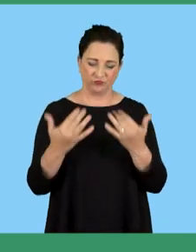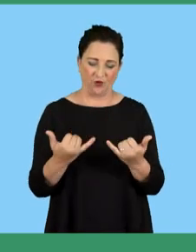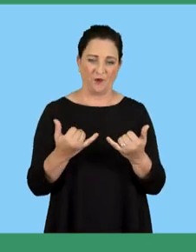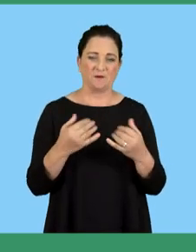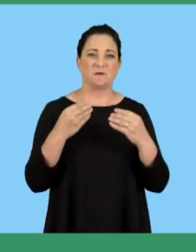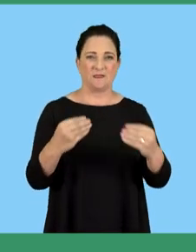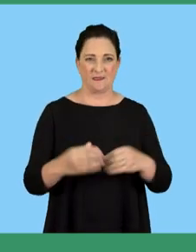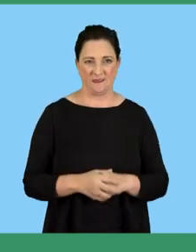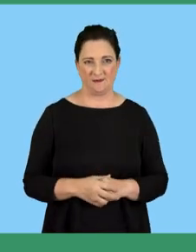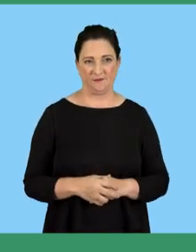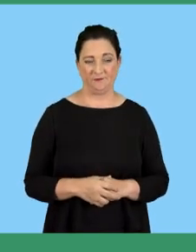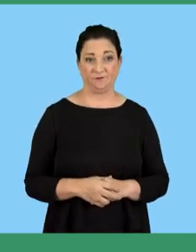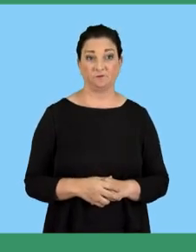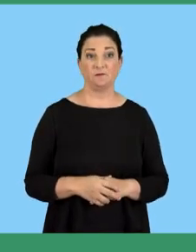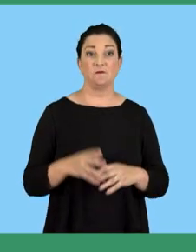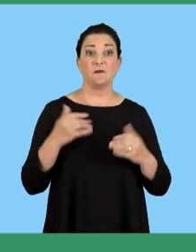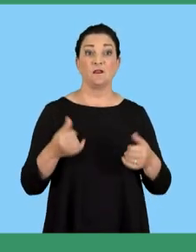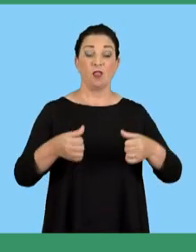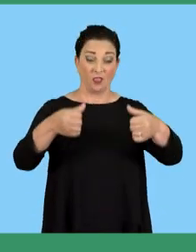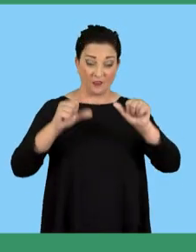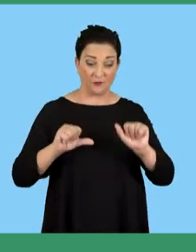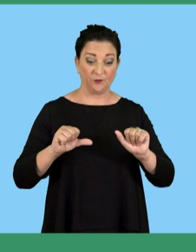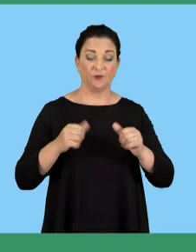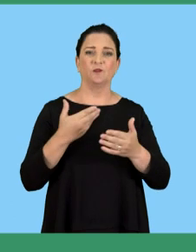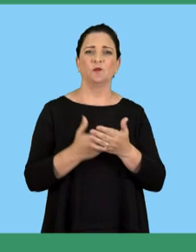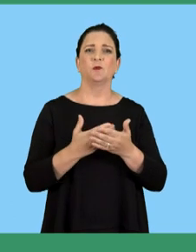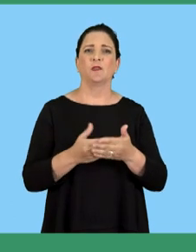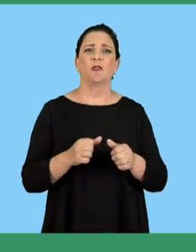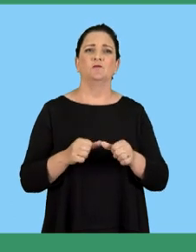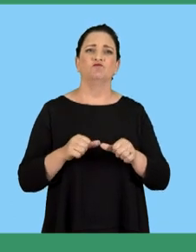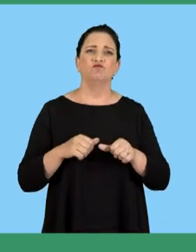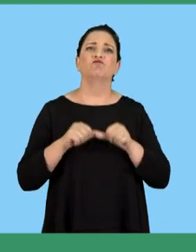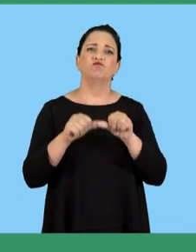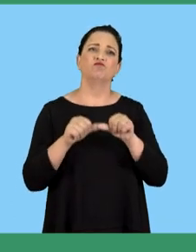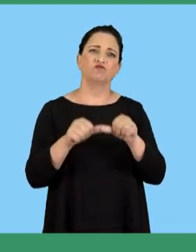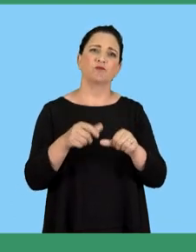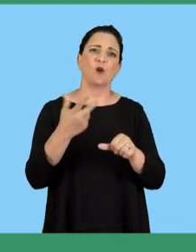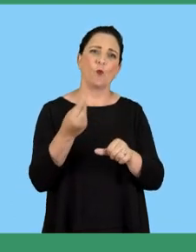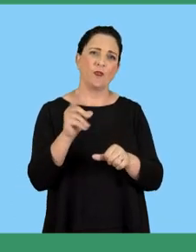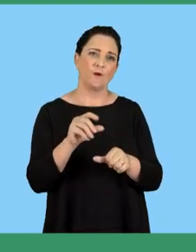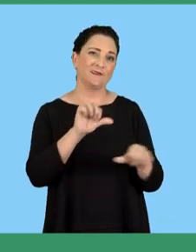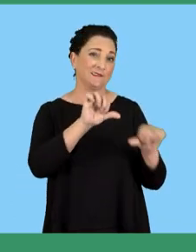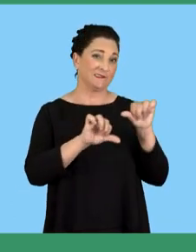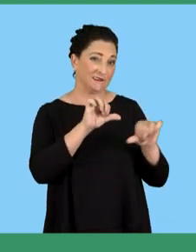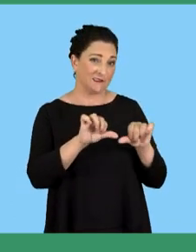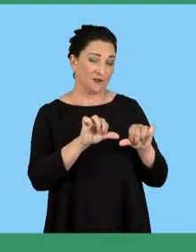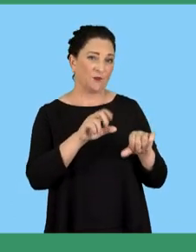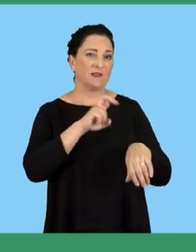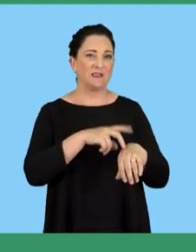Now, immediately we go on with the scenario, we get to learn that they